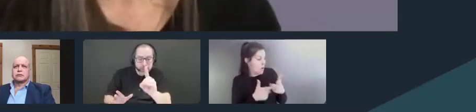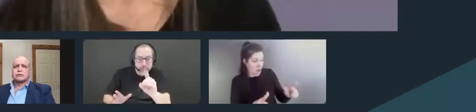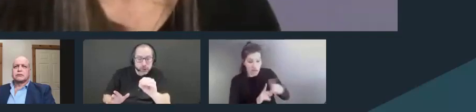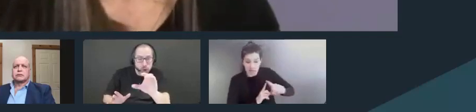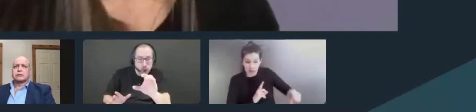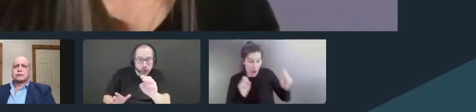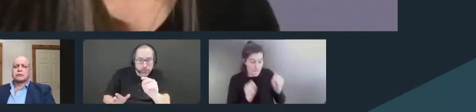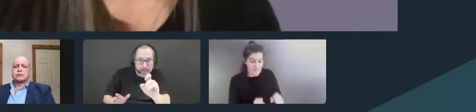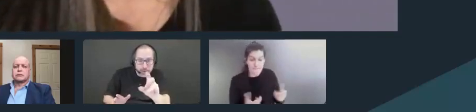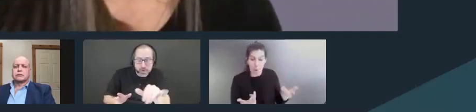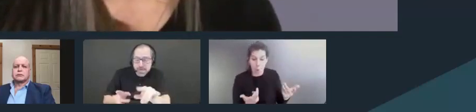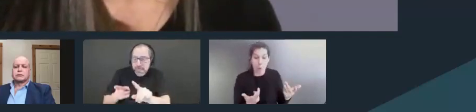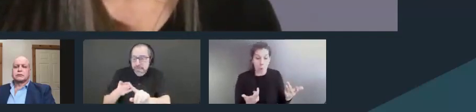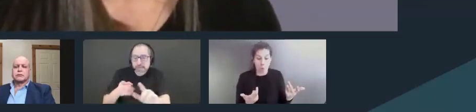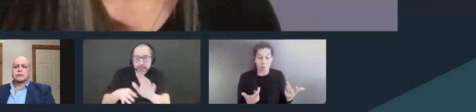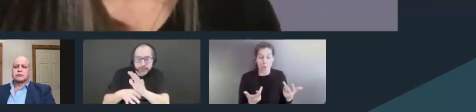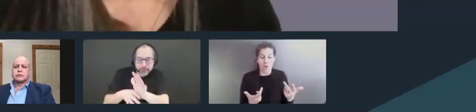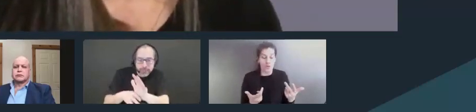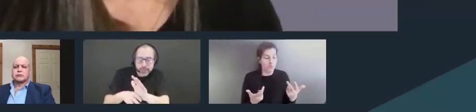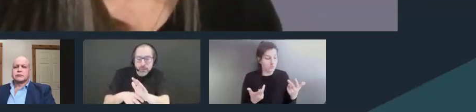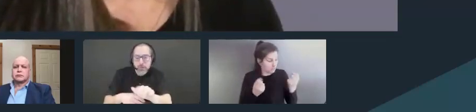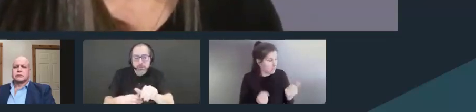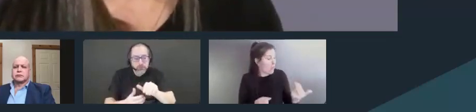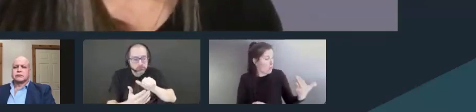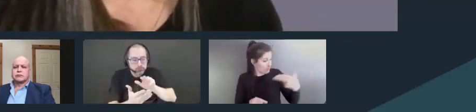to talk with Inuit face-to-face.